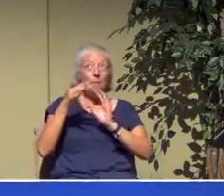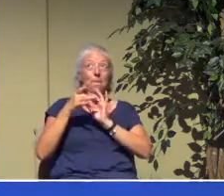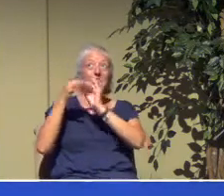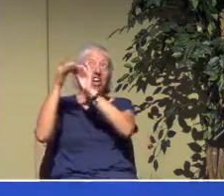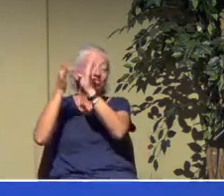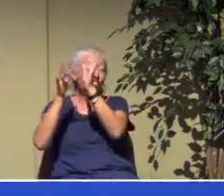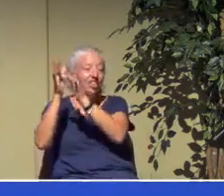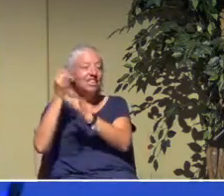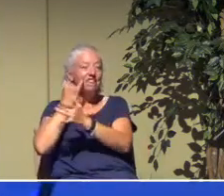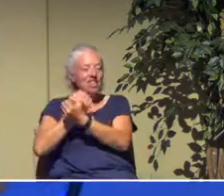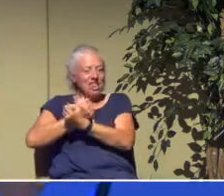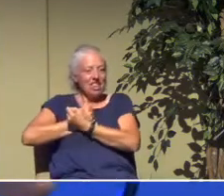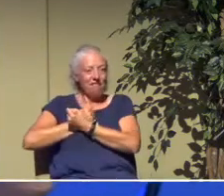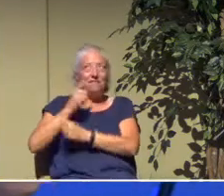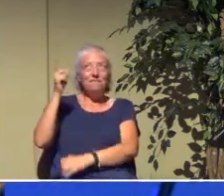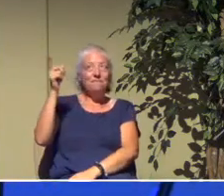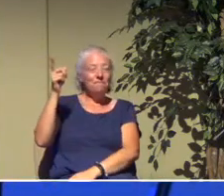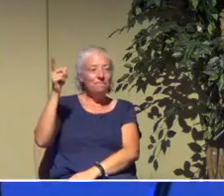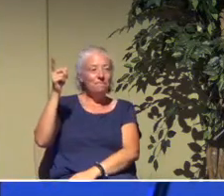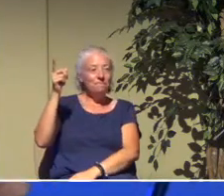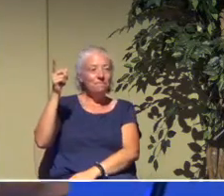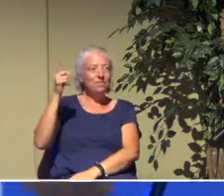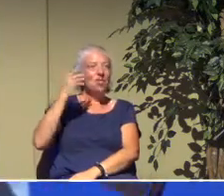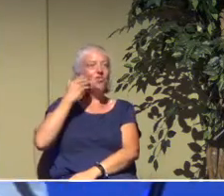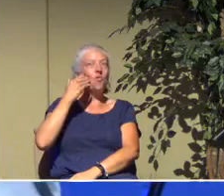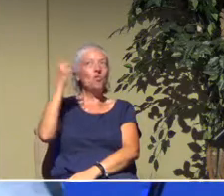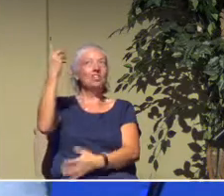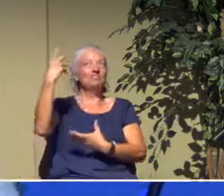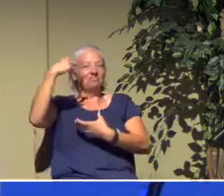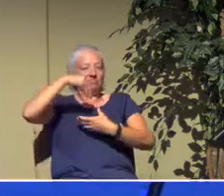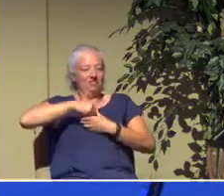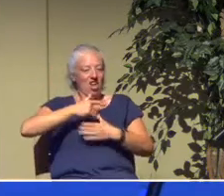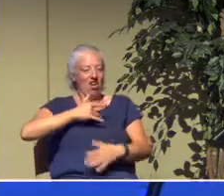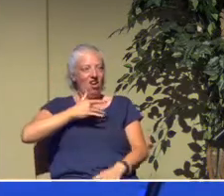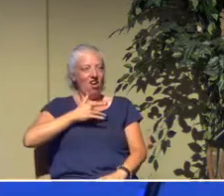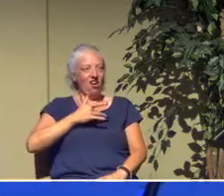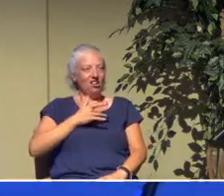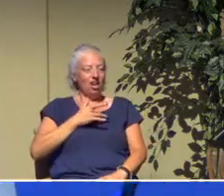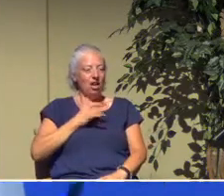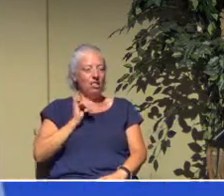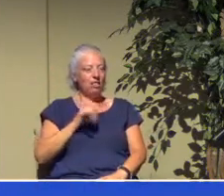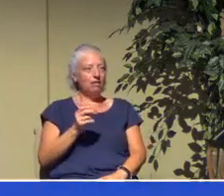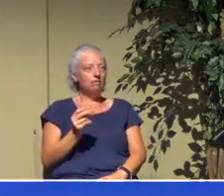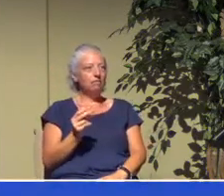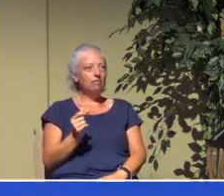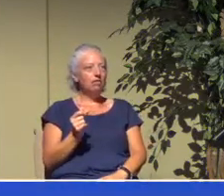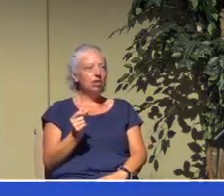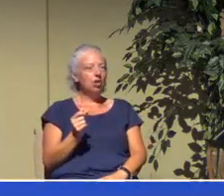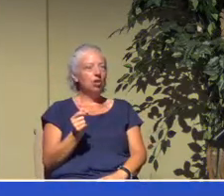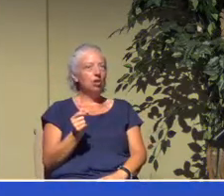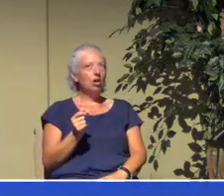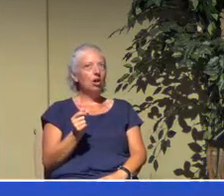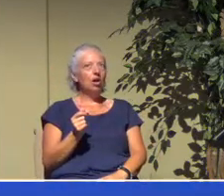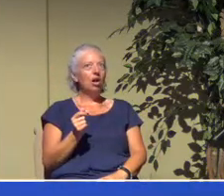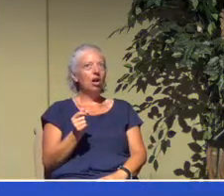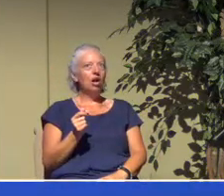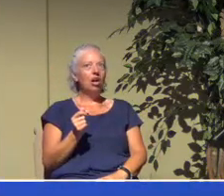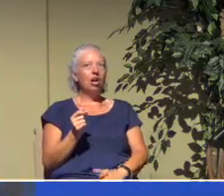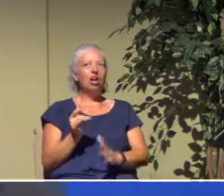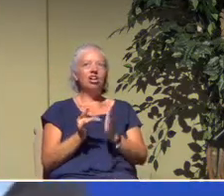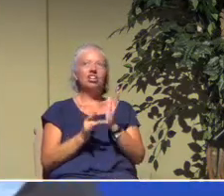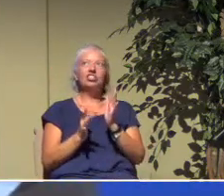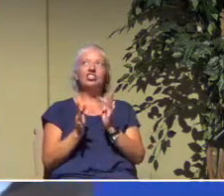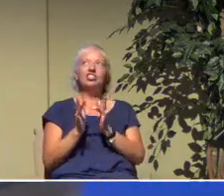love him and you know that that has happened in your heart. And right in that moment, it was like, Jesus, you are